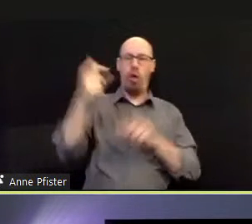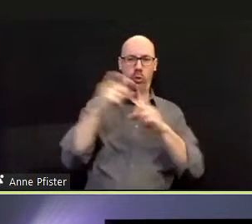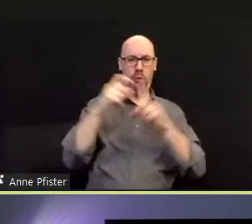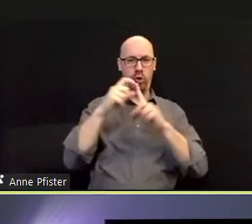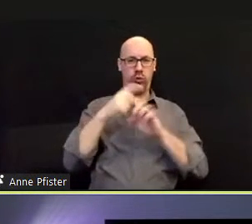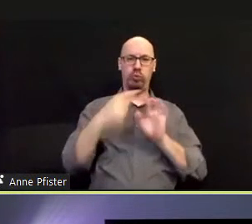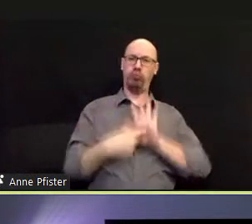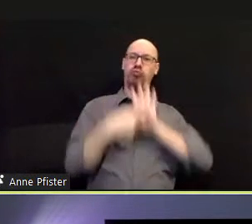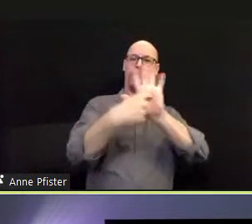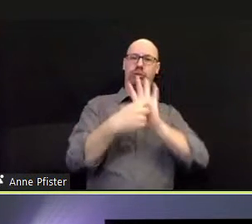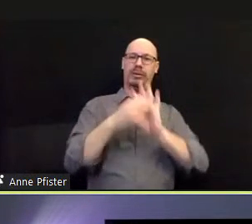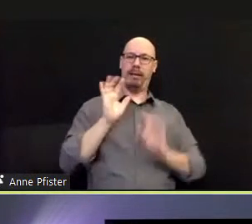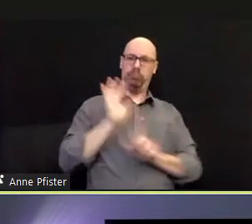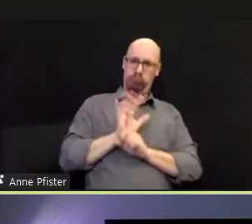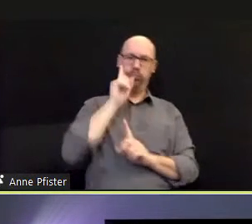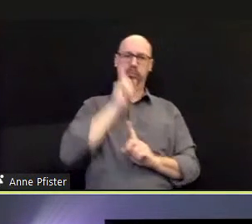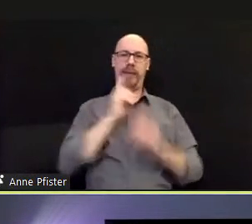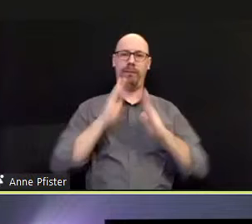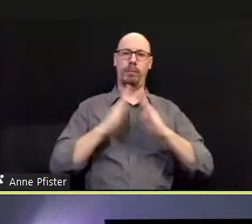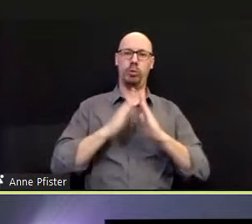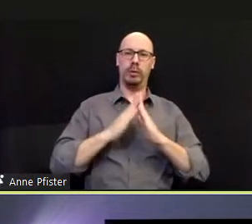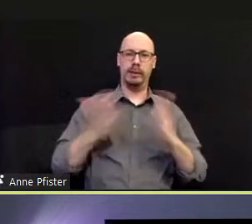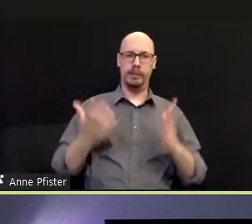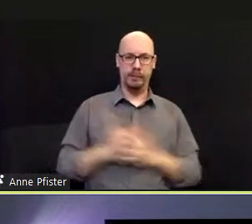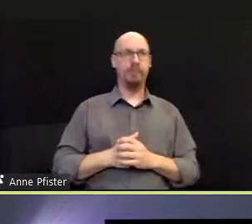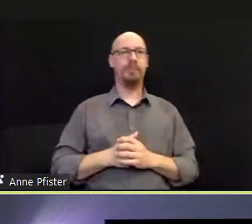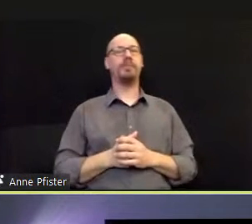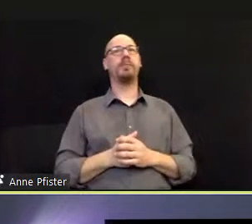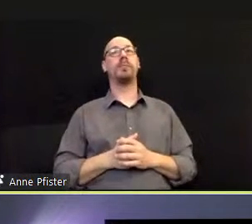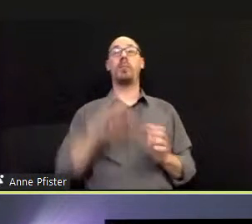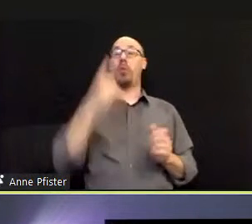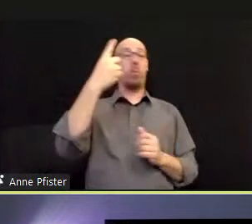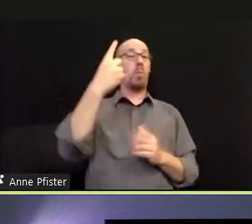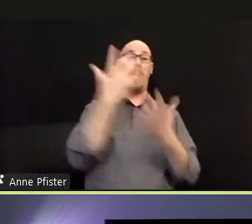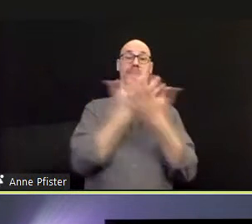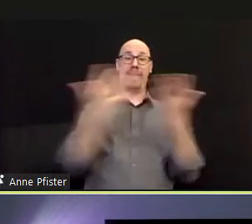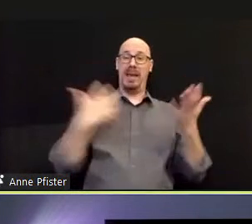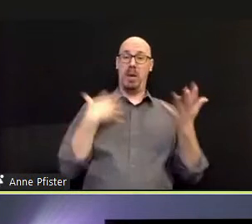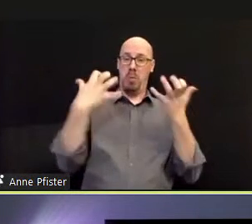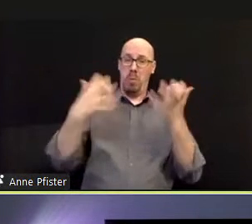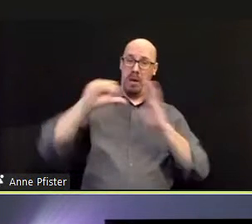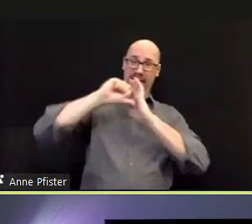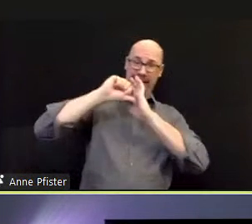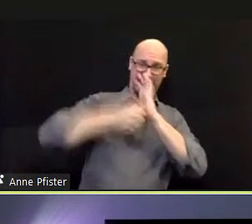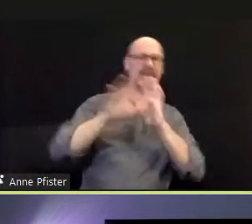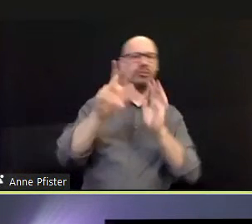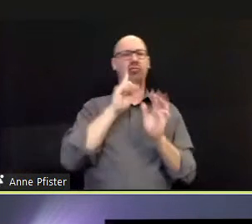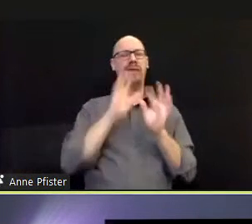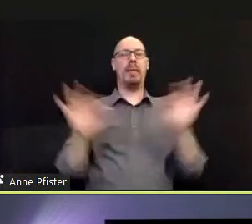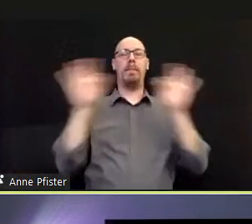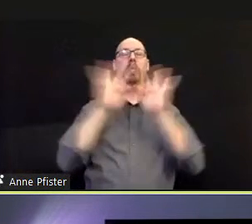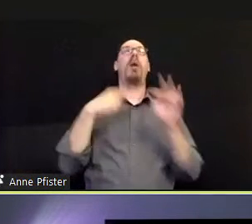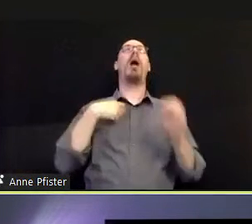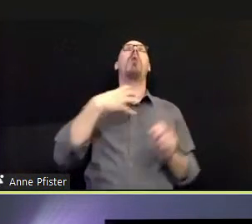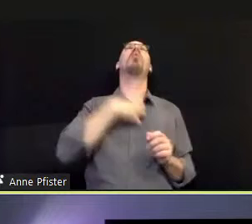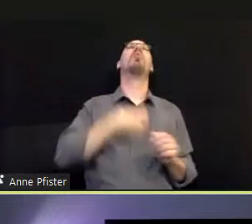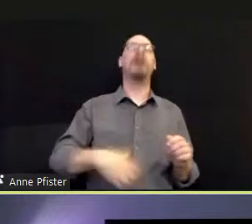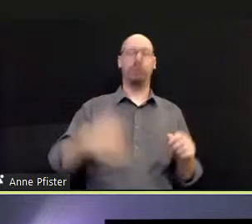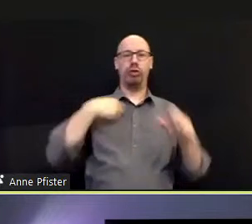the community. And one of the things I want to note here, because it's important, and I wish I could have written my whole paper on